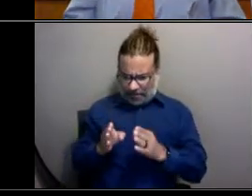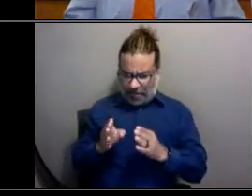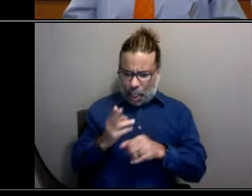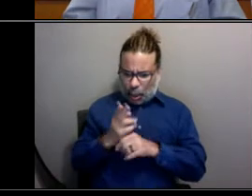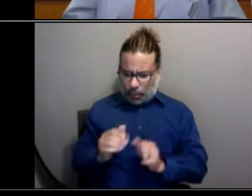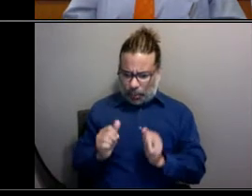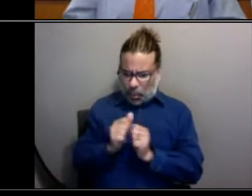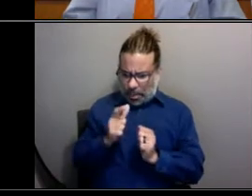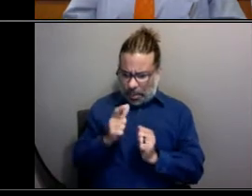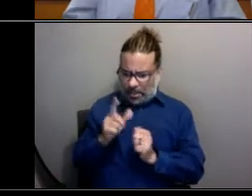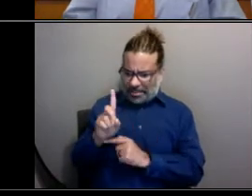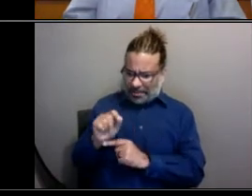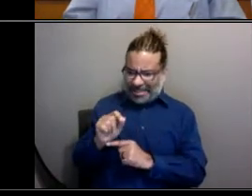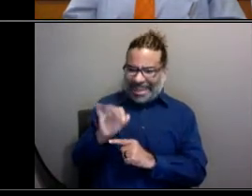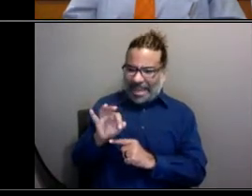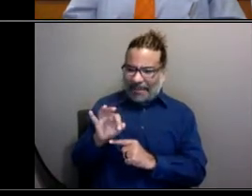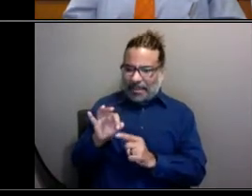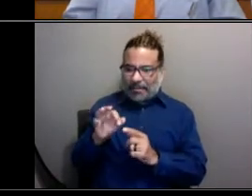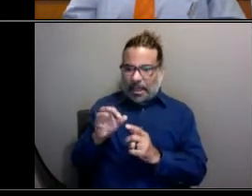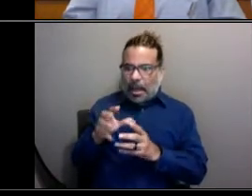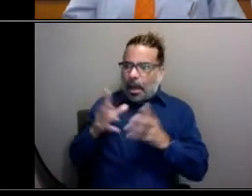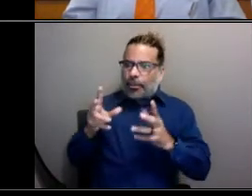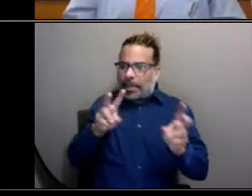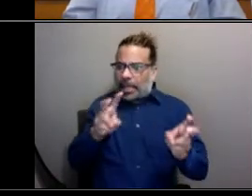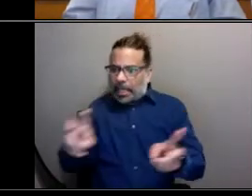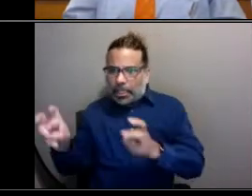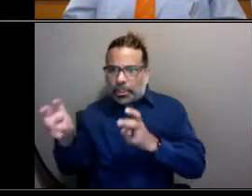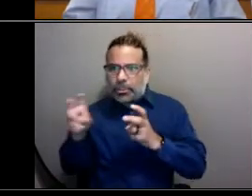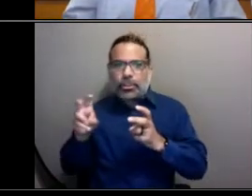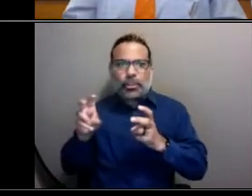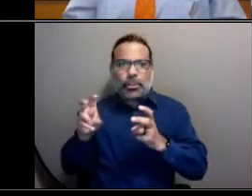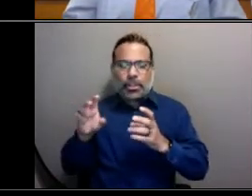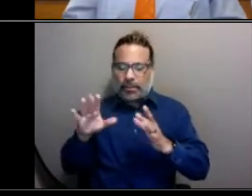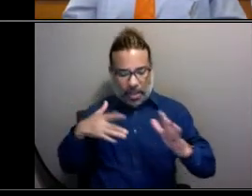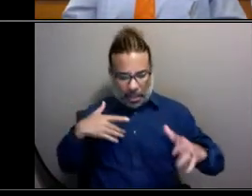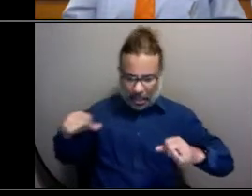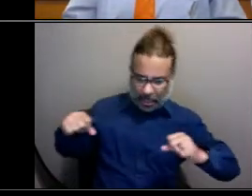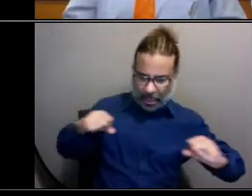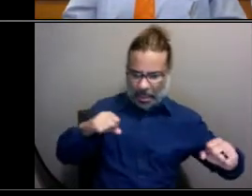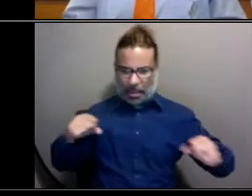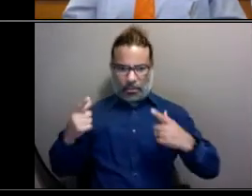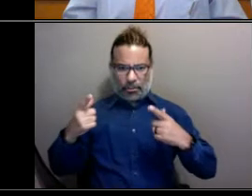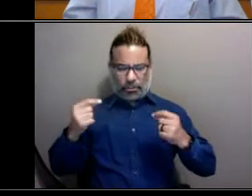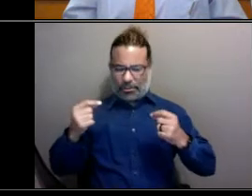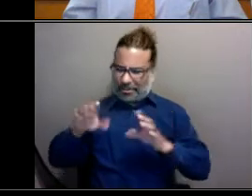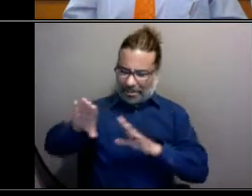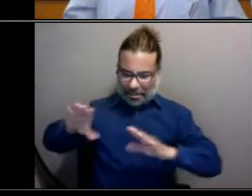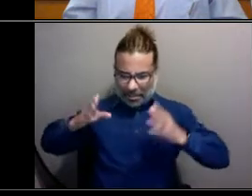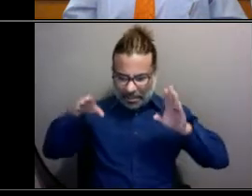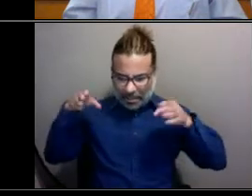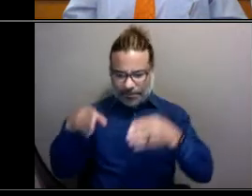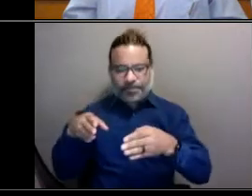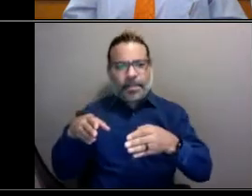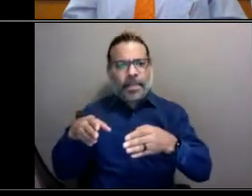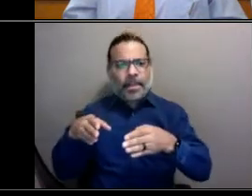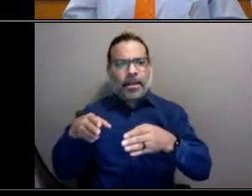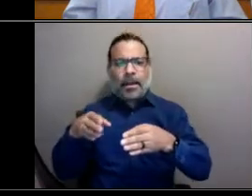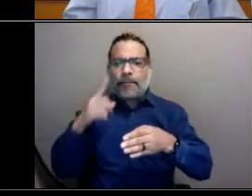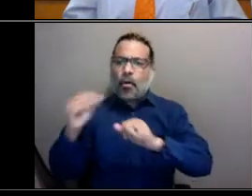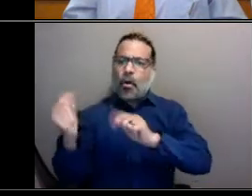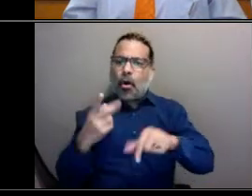disabilities when you have so much else to pulling on you? And how do you maintain a focus on all consumers